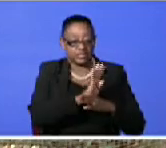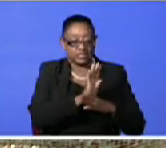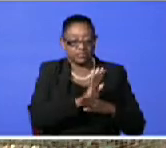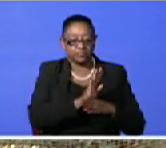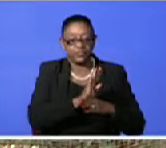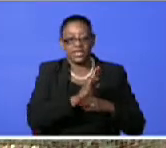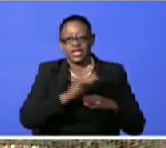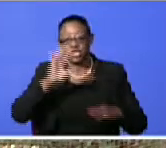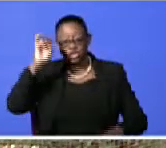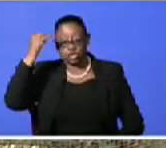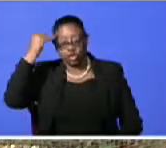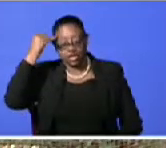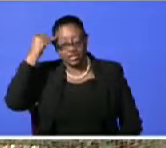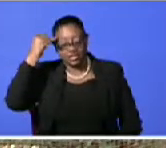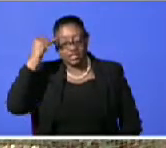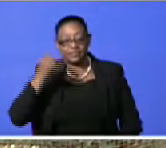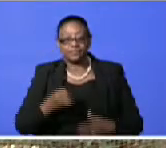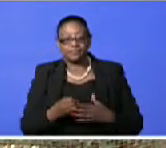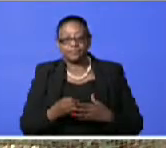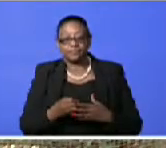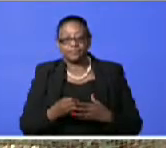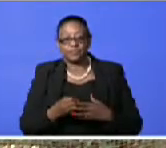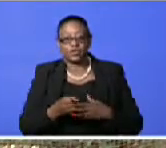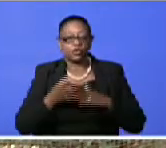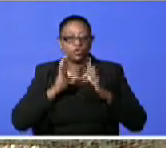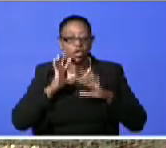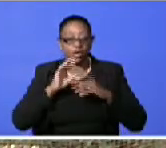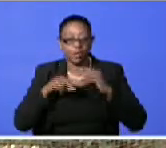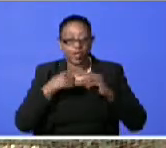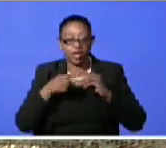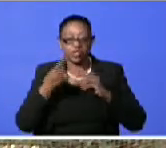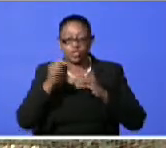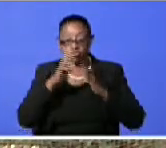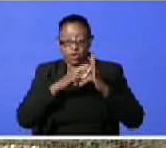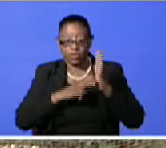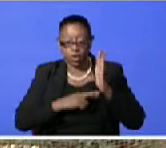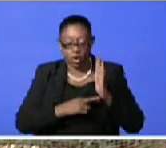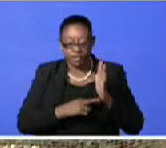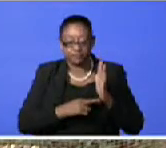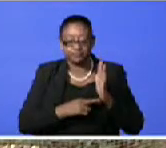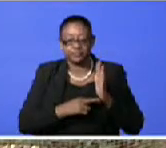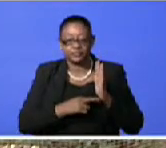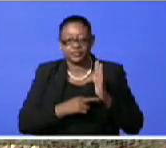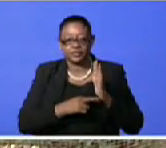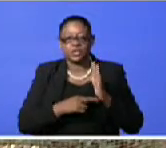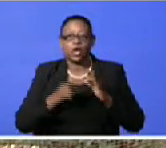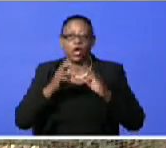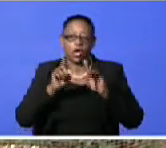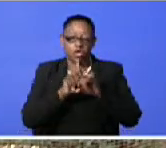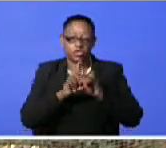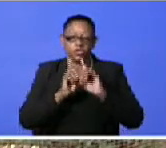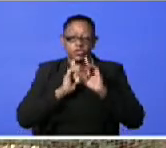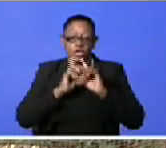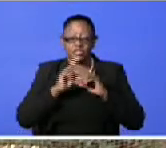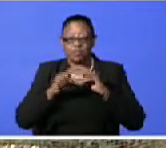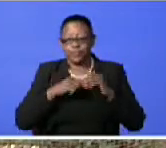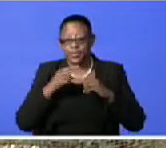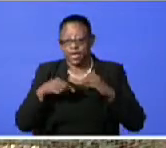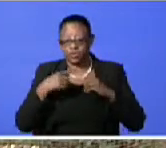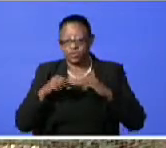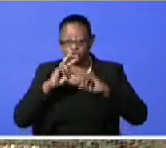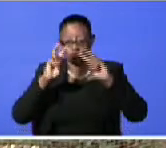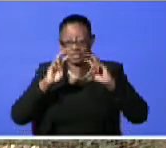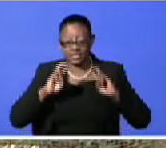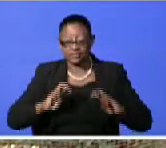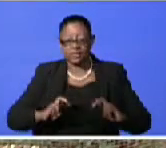Now, Johnson, who was fielding questions during the fiscal strategy report press conference on Monday, also responded to criticism that there was a lack